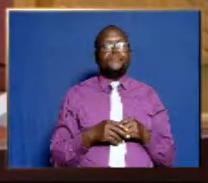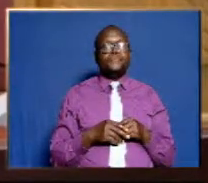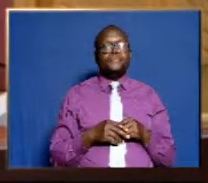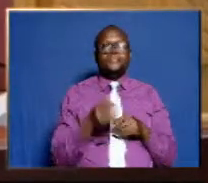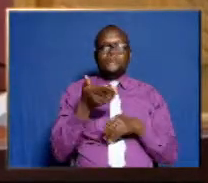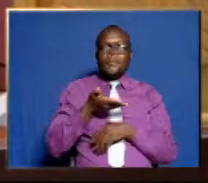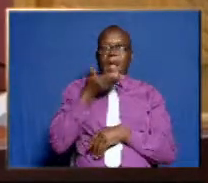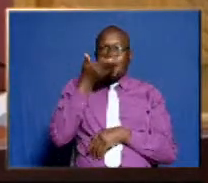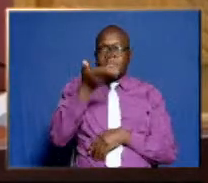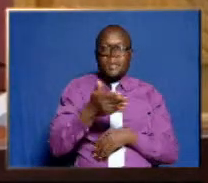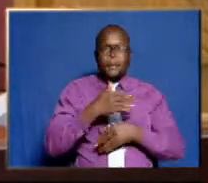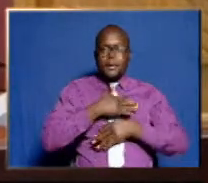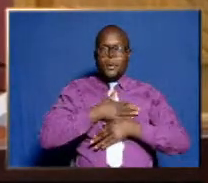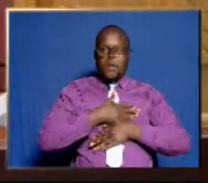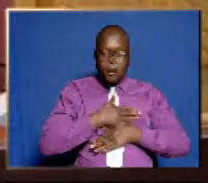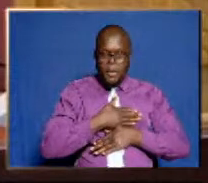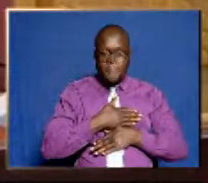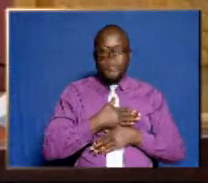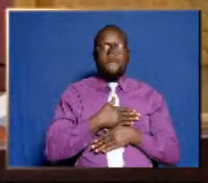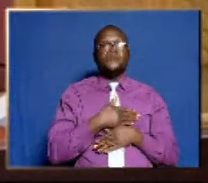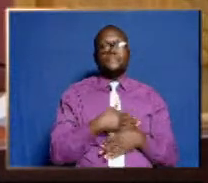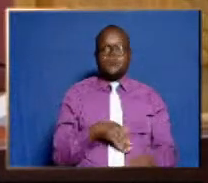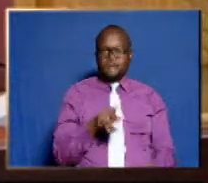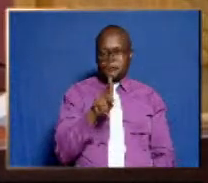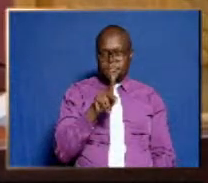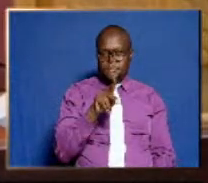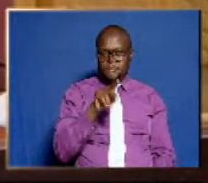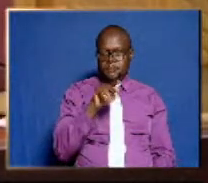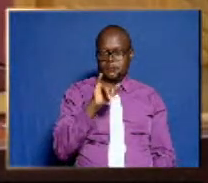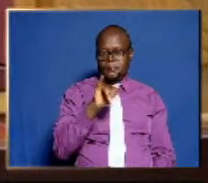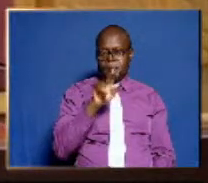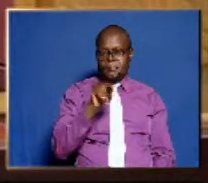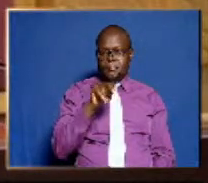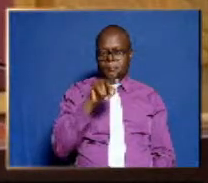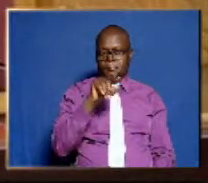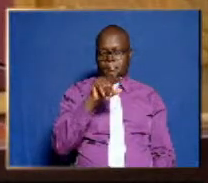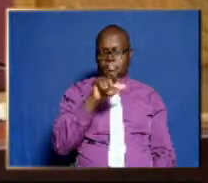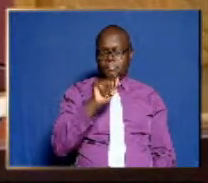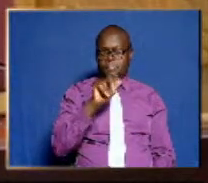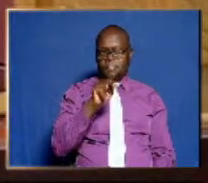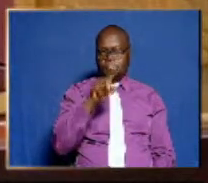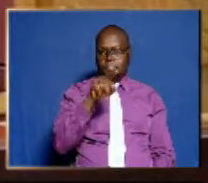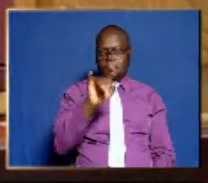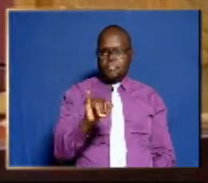responding to the Honorable Colonel retired Geoffrey Kingangi. That one also should be